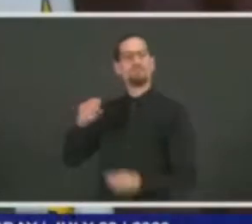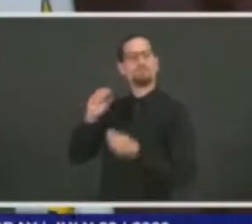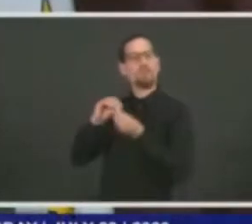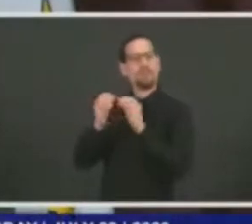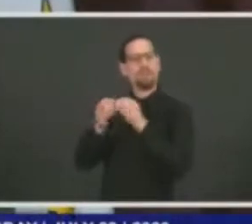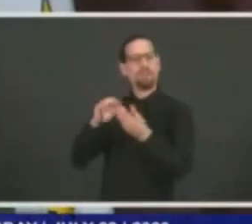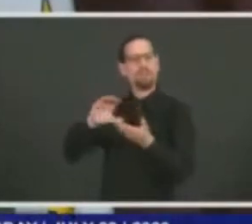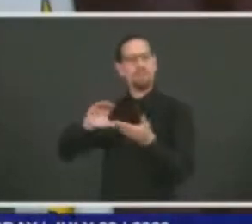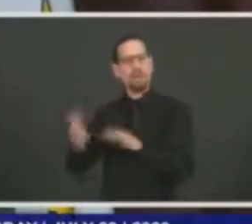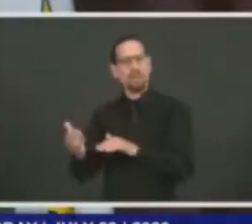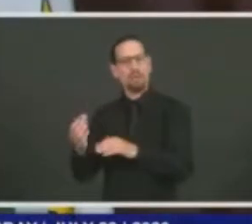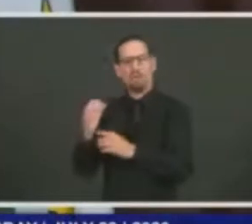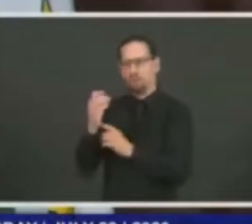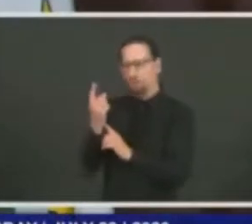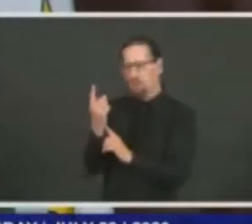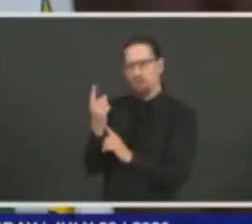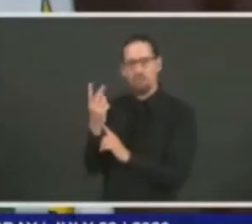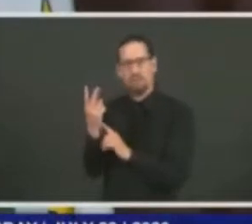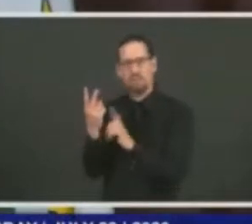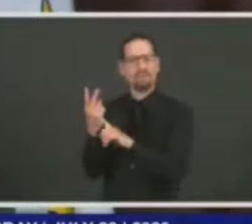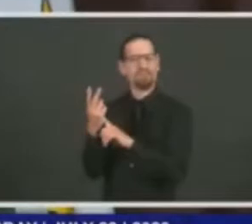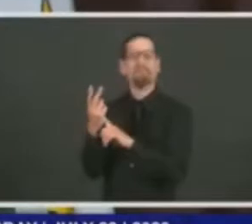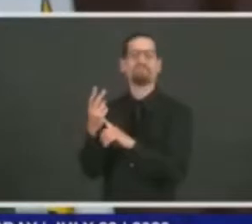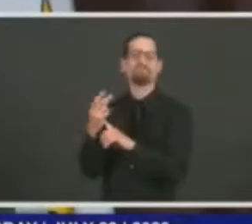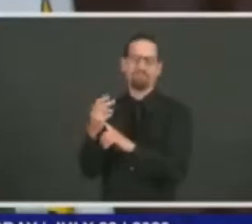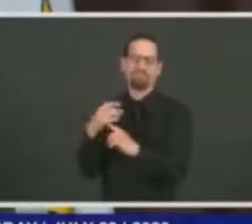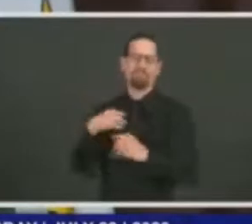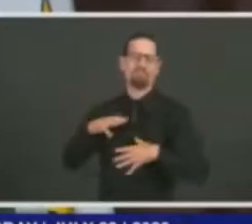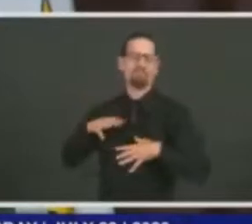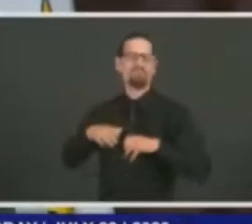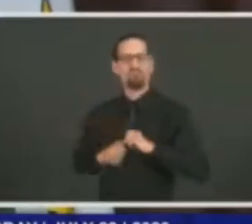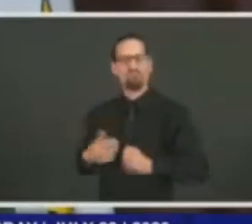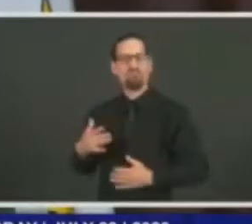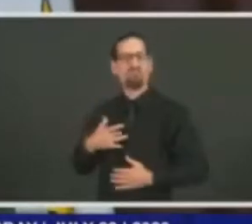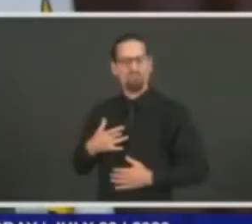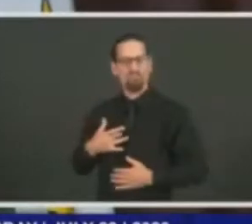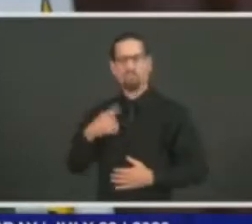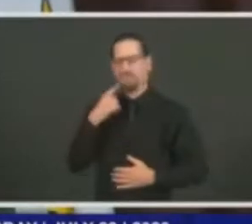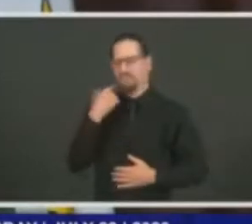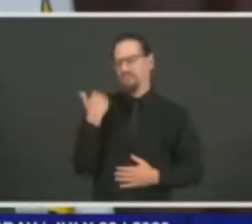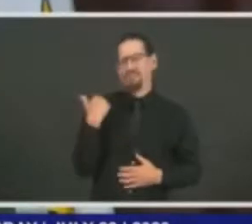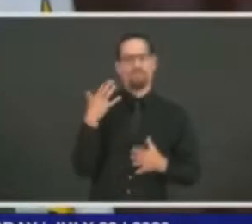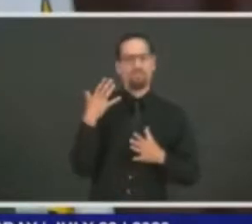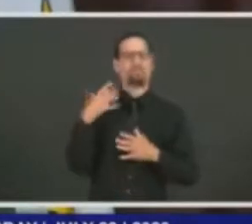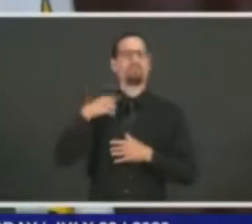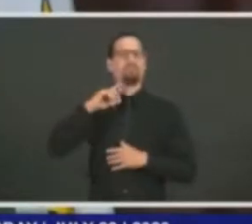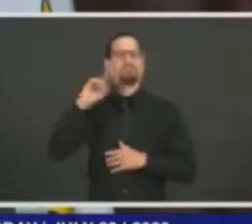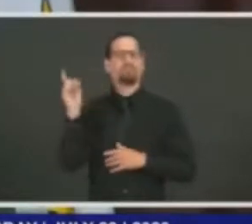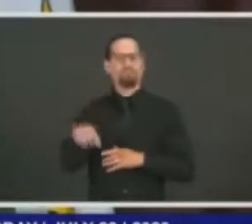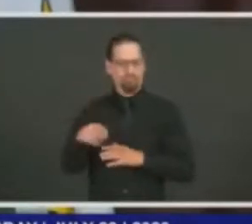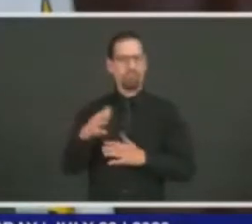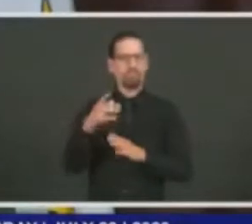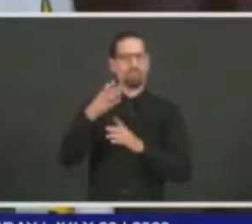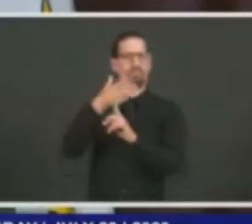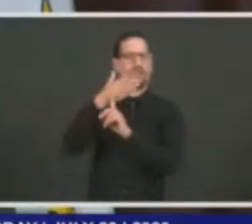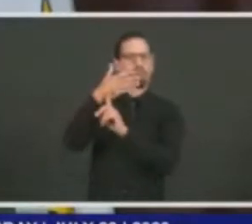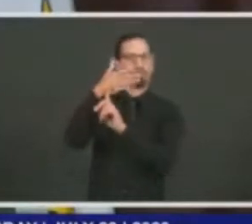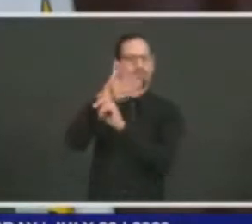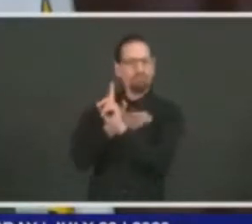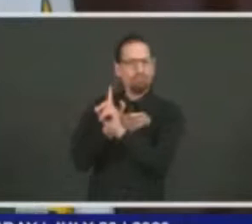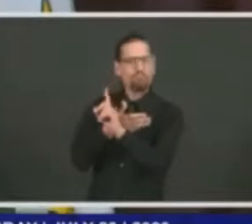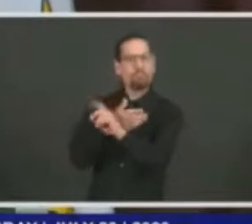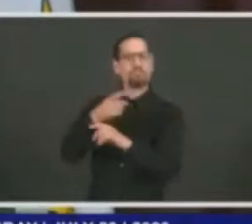the flags at half-mast at the end of last week to mark the fact that we've lost over 1,000 Rhode